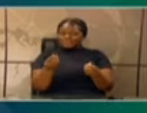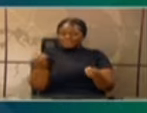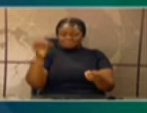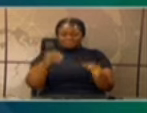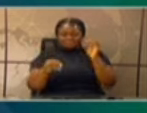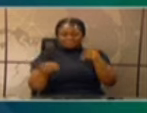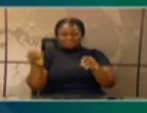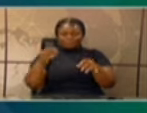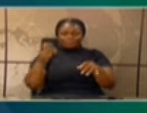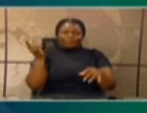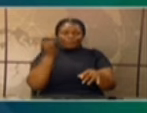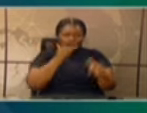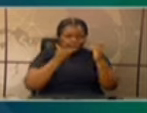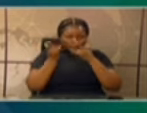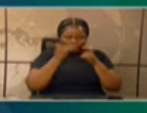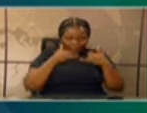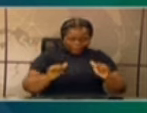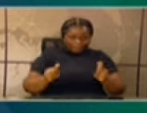titem.